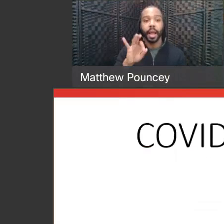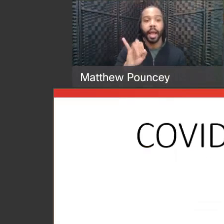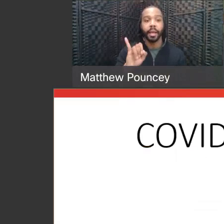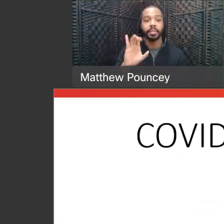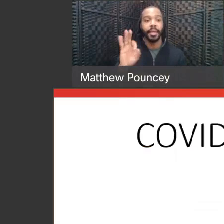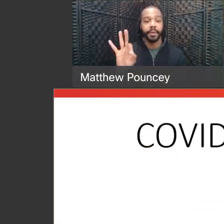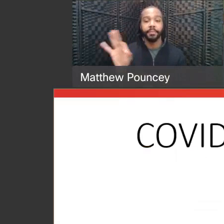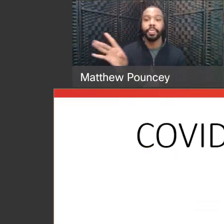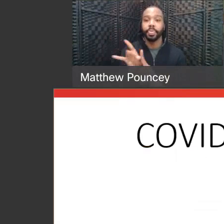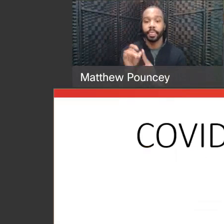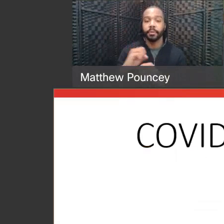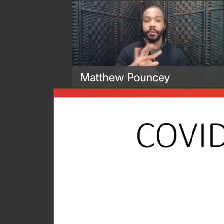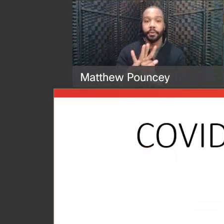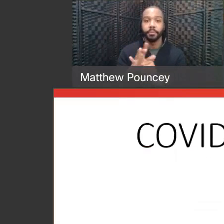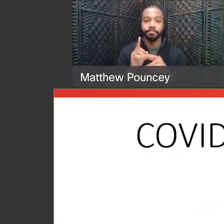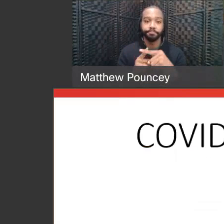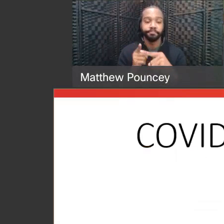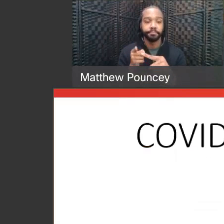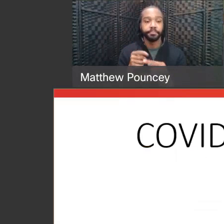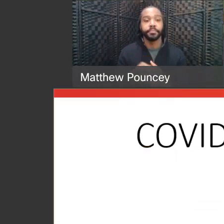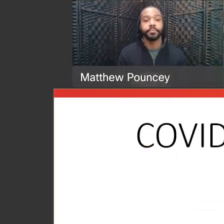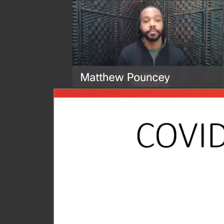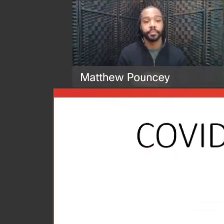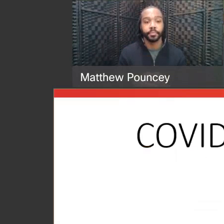contracted COVID. And of those,